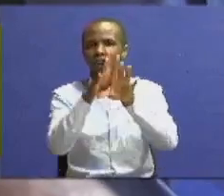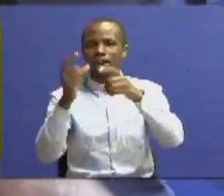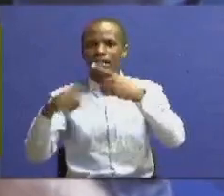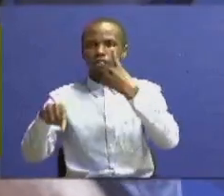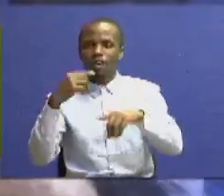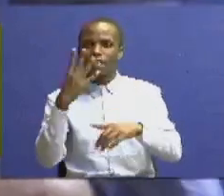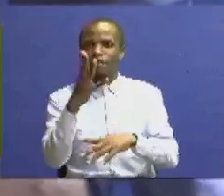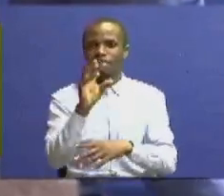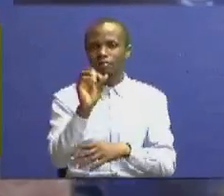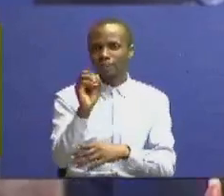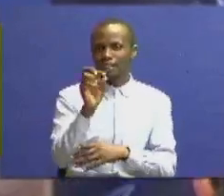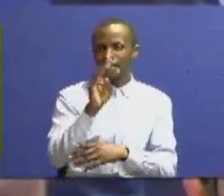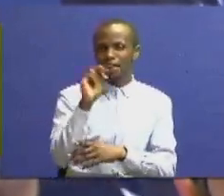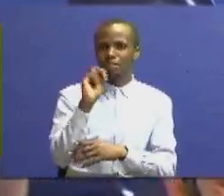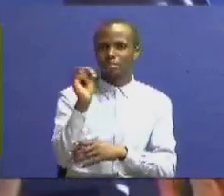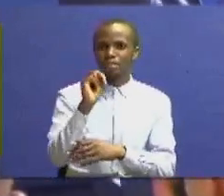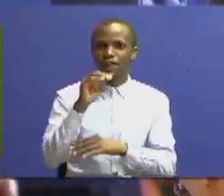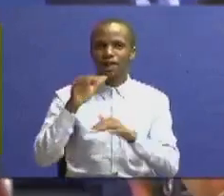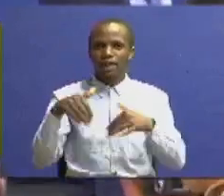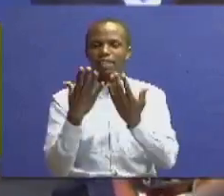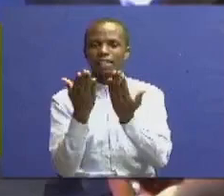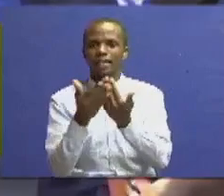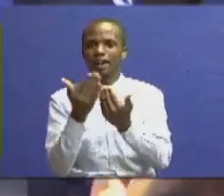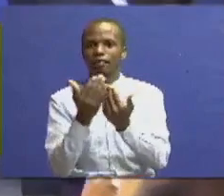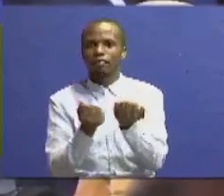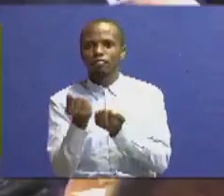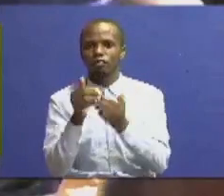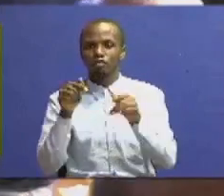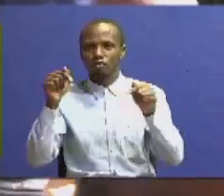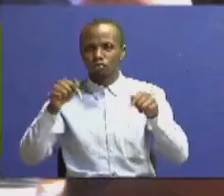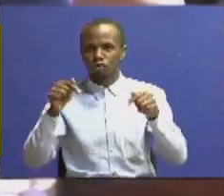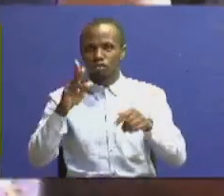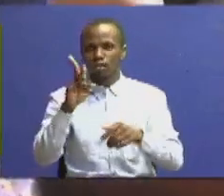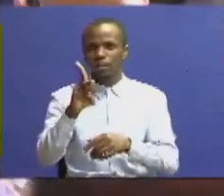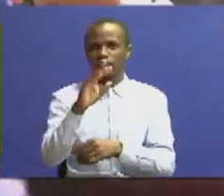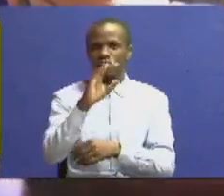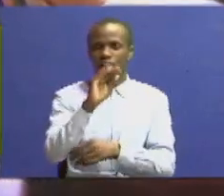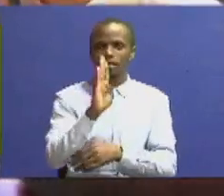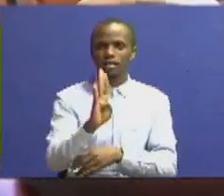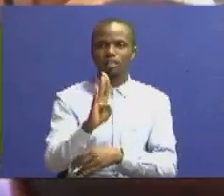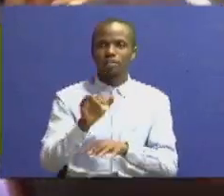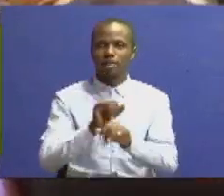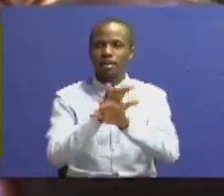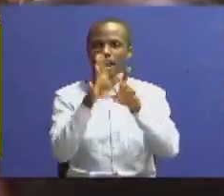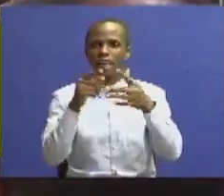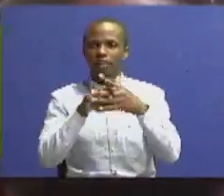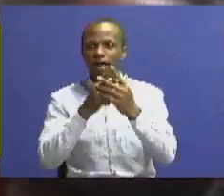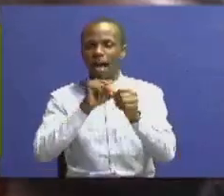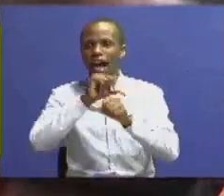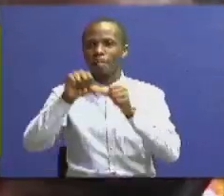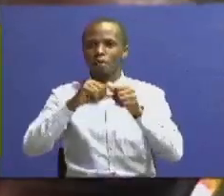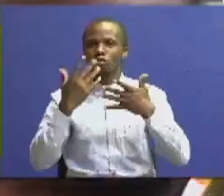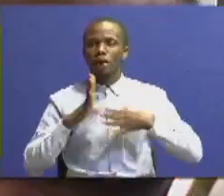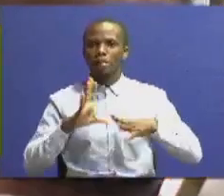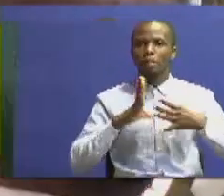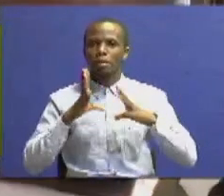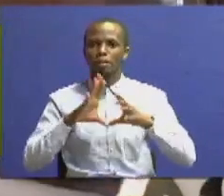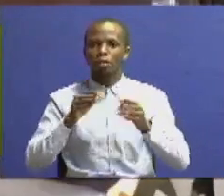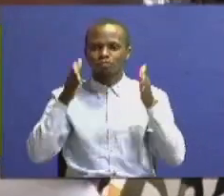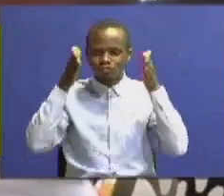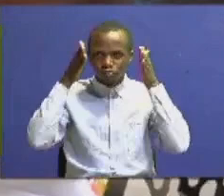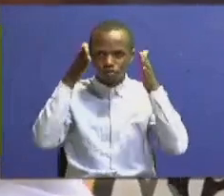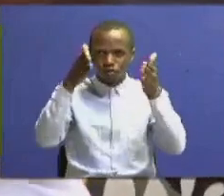million will cater for drivers. Today, KCB promised to ensure that rally is about the people and that they will be so keen